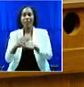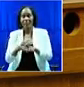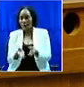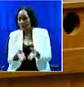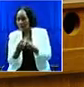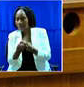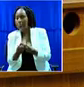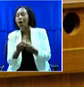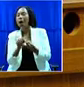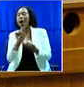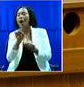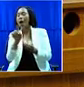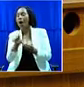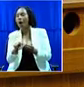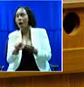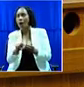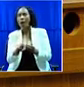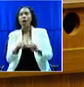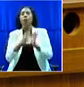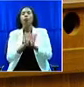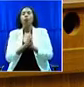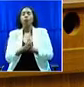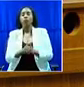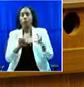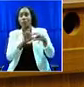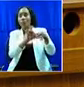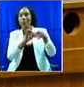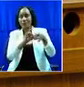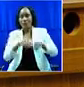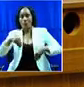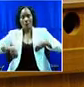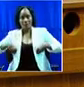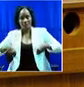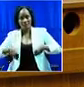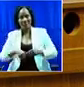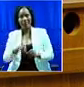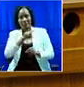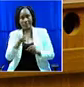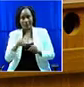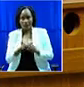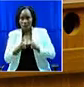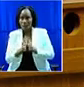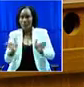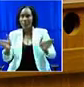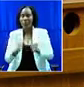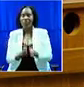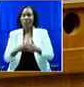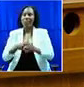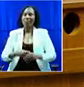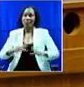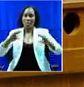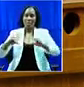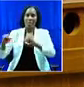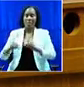against COVID-related corruption will strengthen the broader fight against crime. The